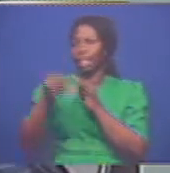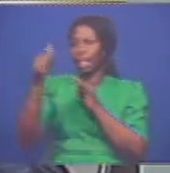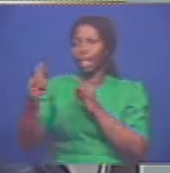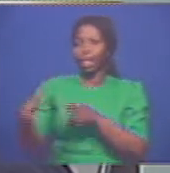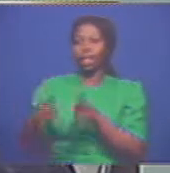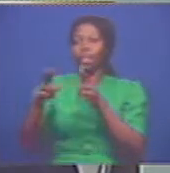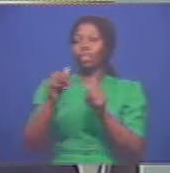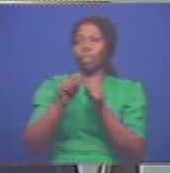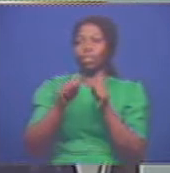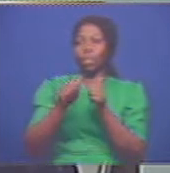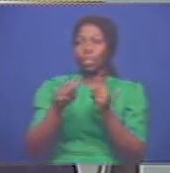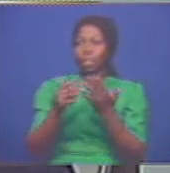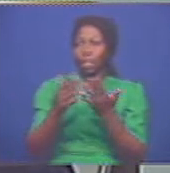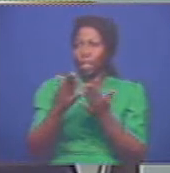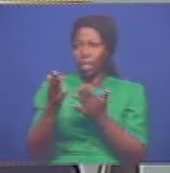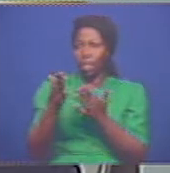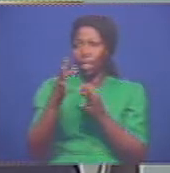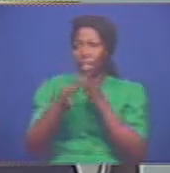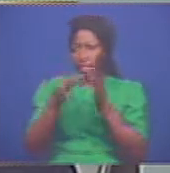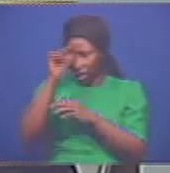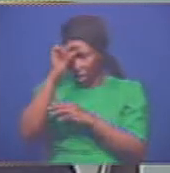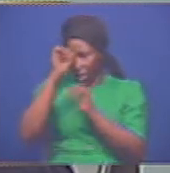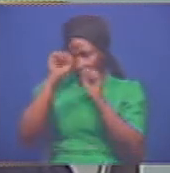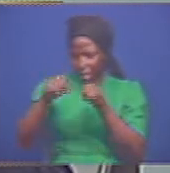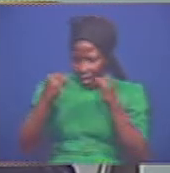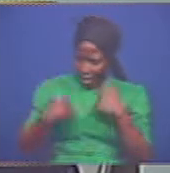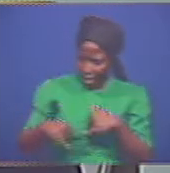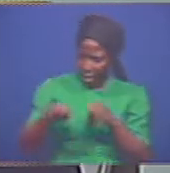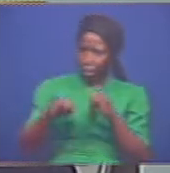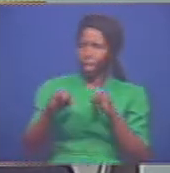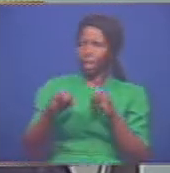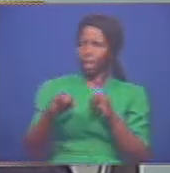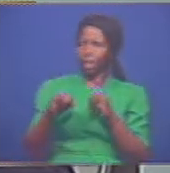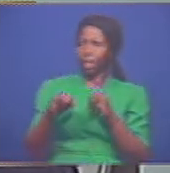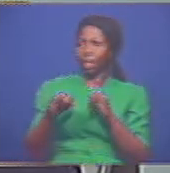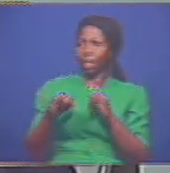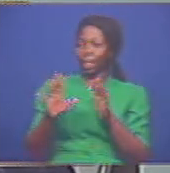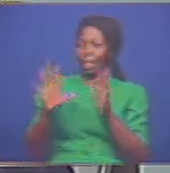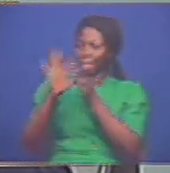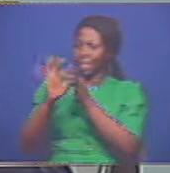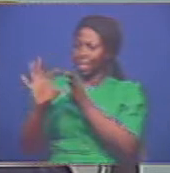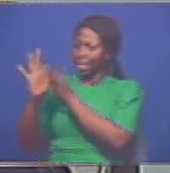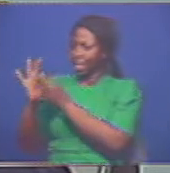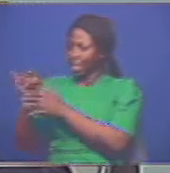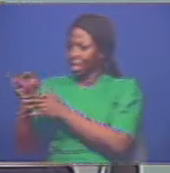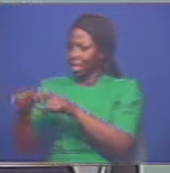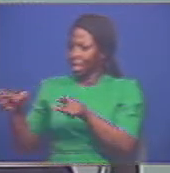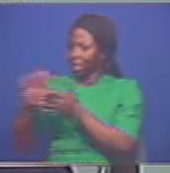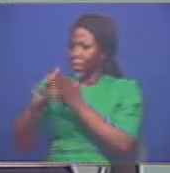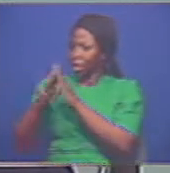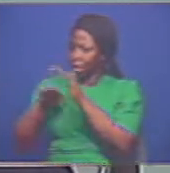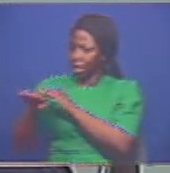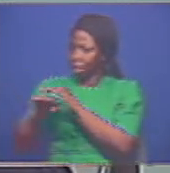proposed. If government can be able to implement and make those land to be accessible, one,